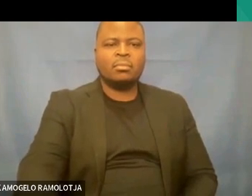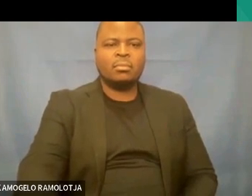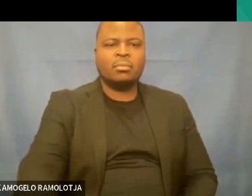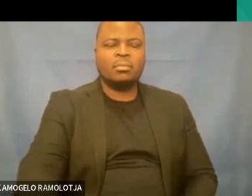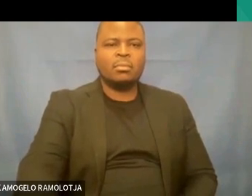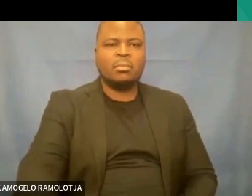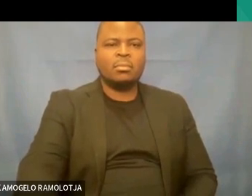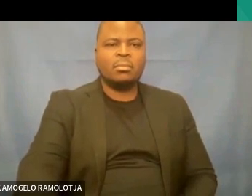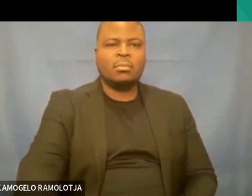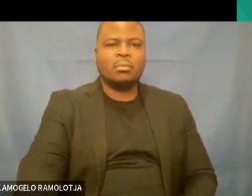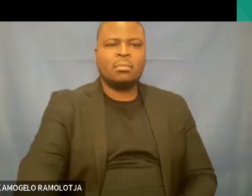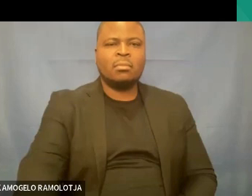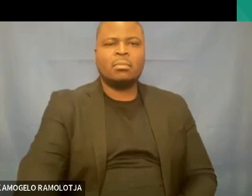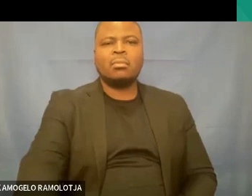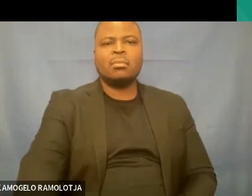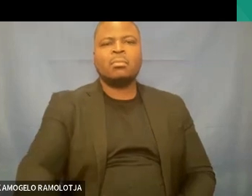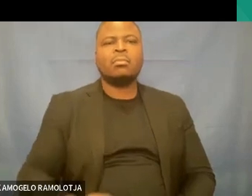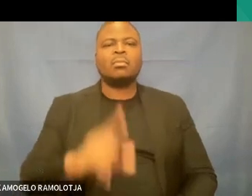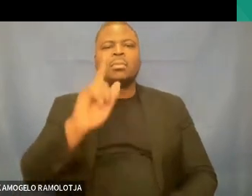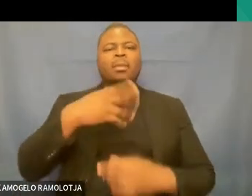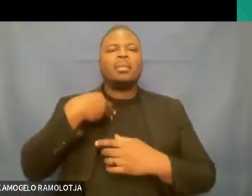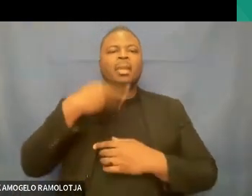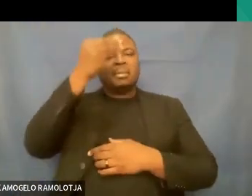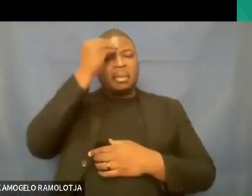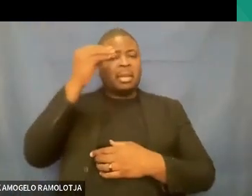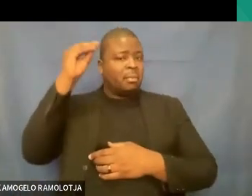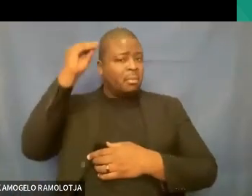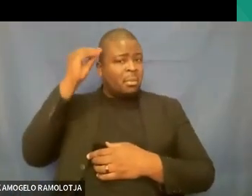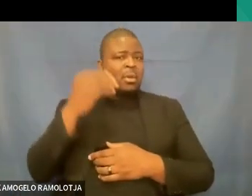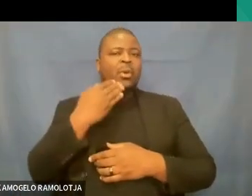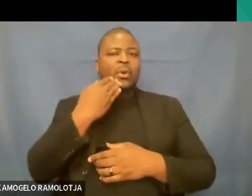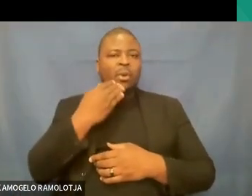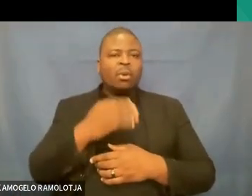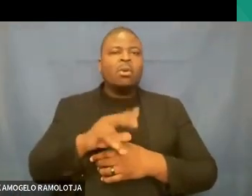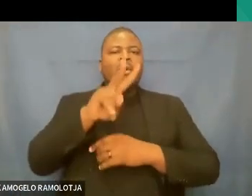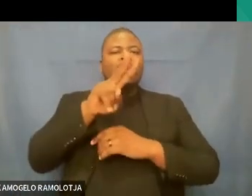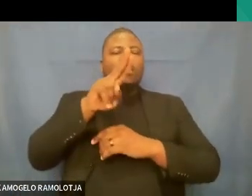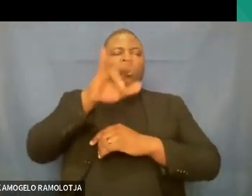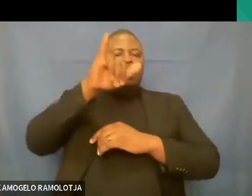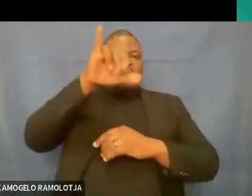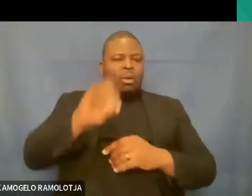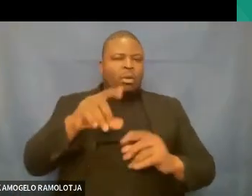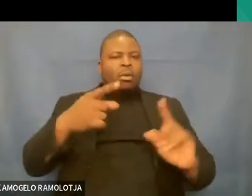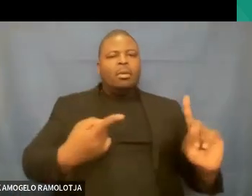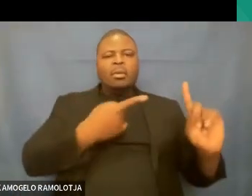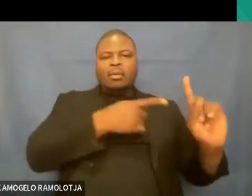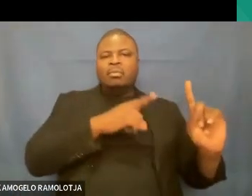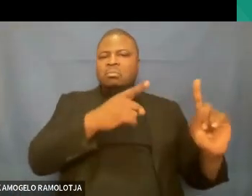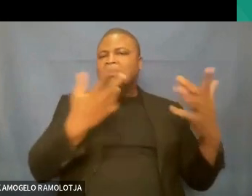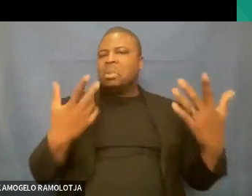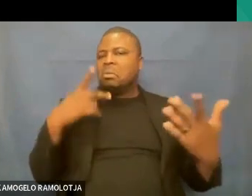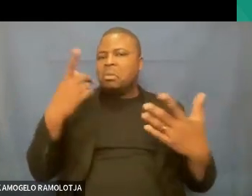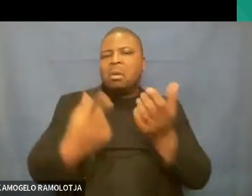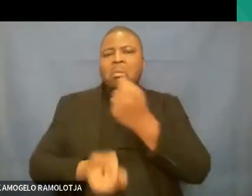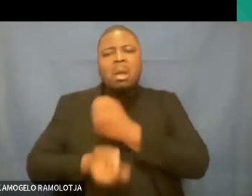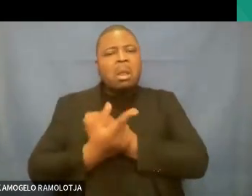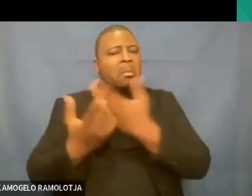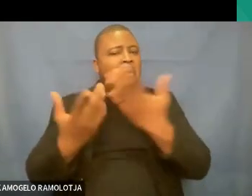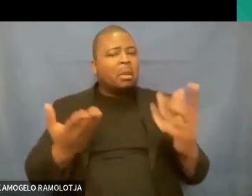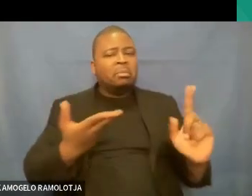I mentioned right at the beginning. Where is the accountability? As I started off this presentation, I mentioned to